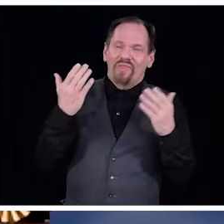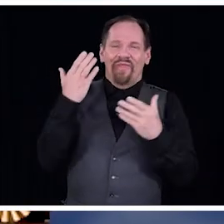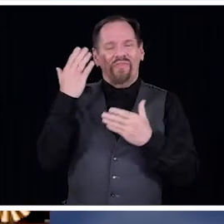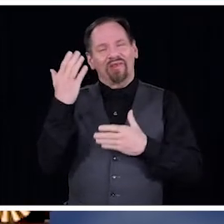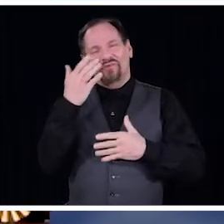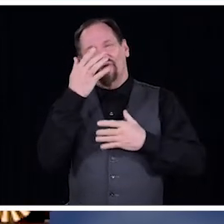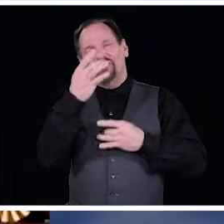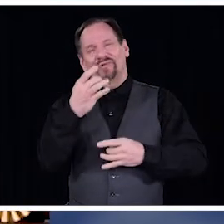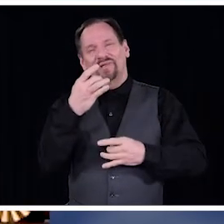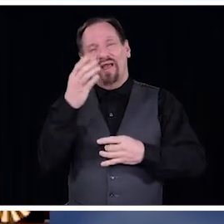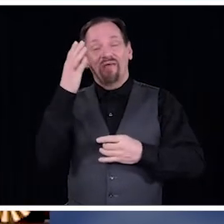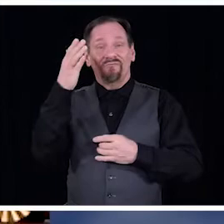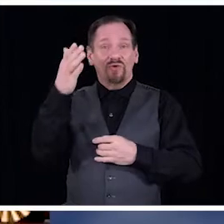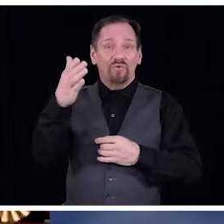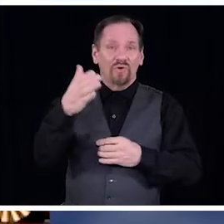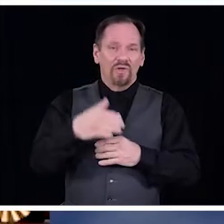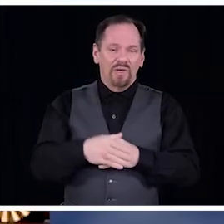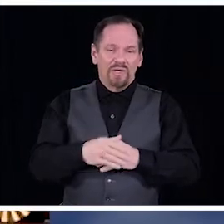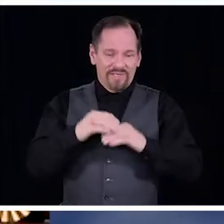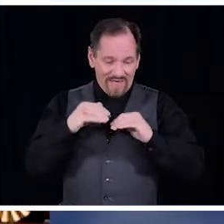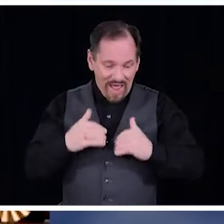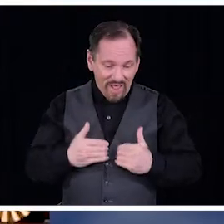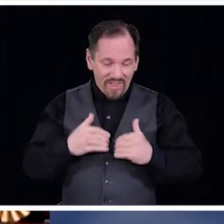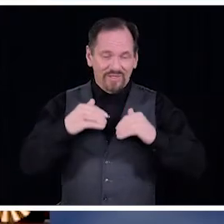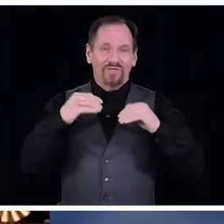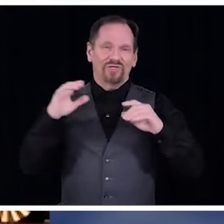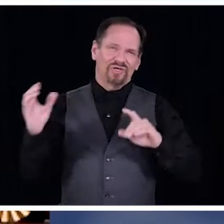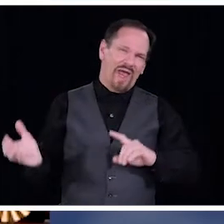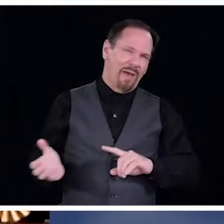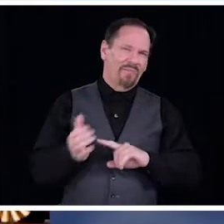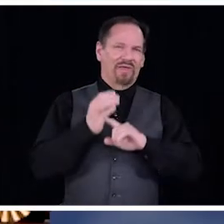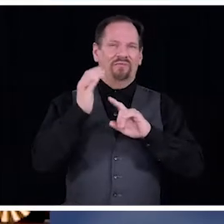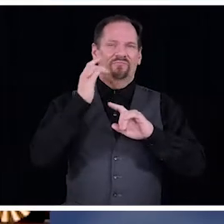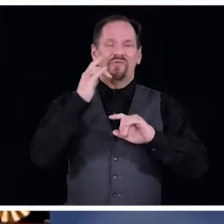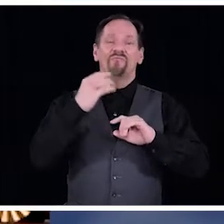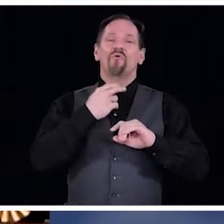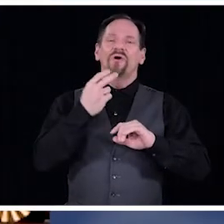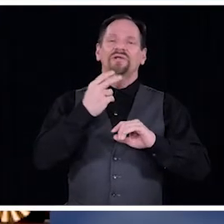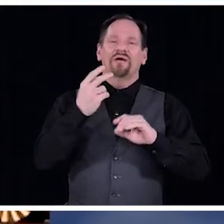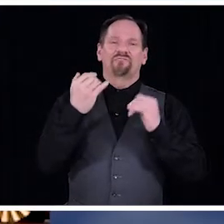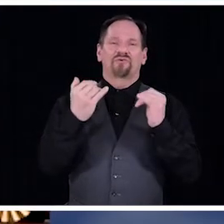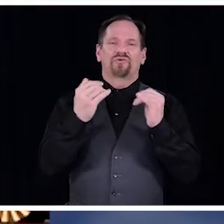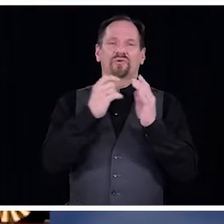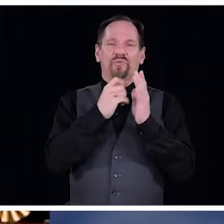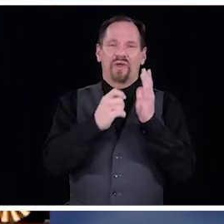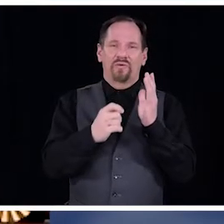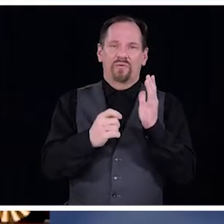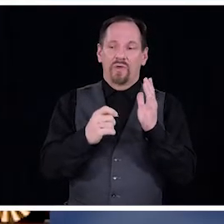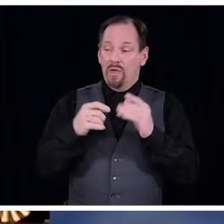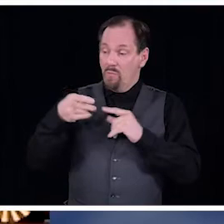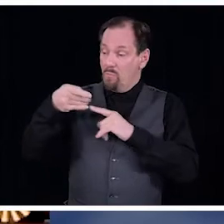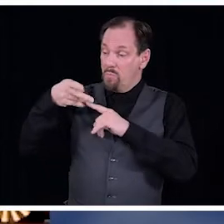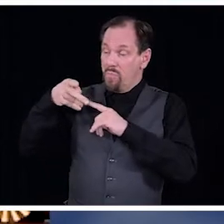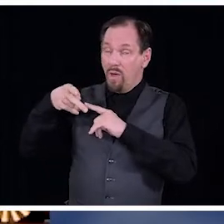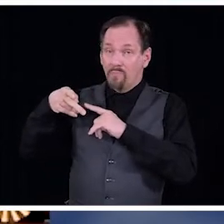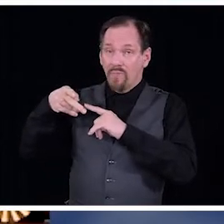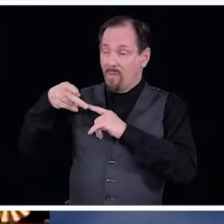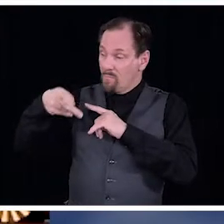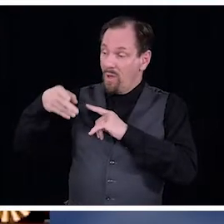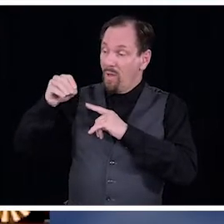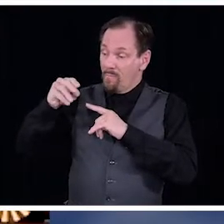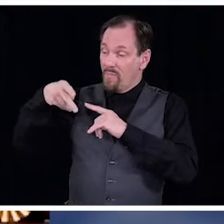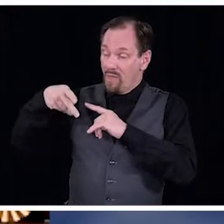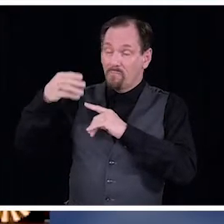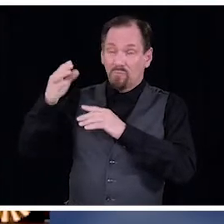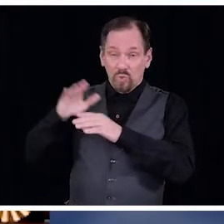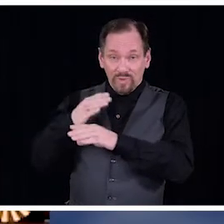have been a tireless champion for the voices of contemporary composers. And in treating pop music as serious art and classical music as